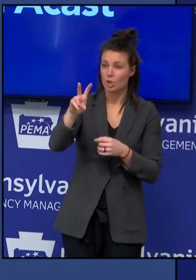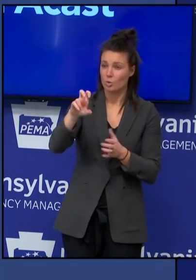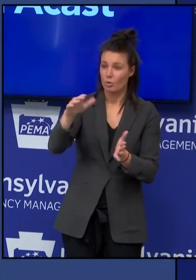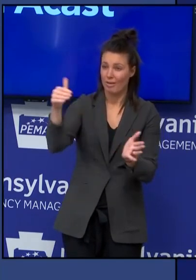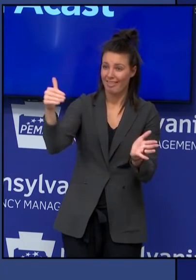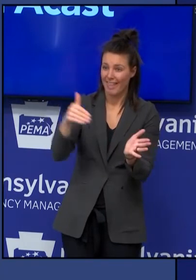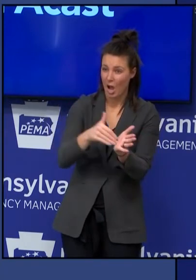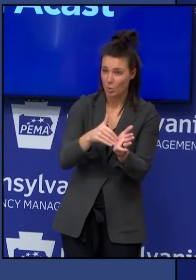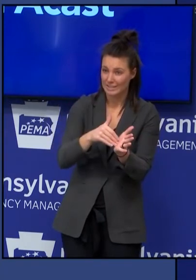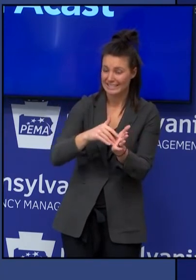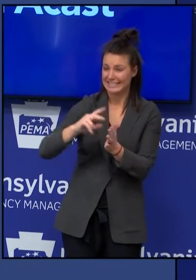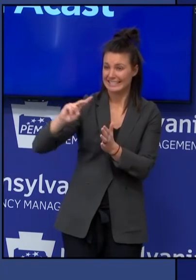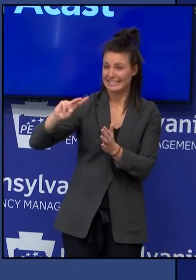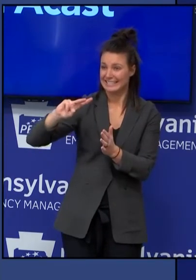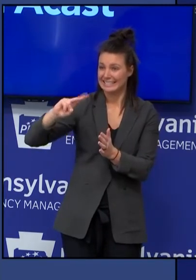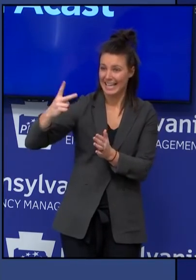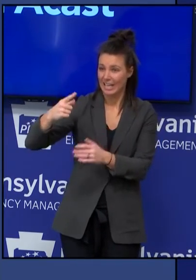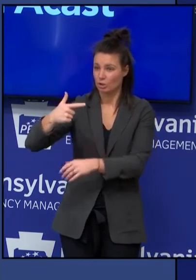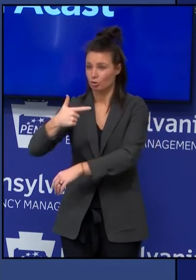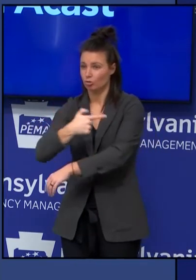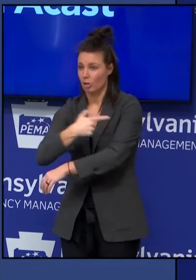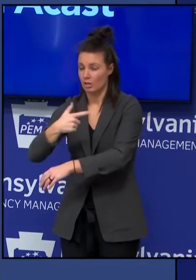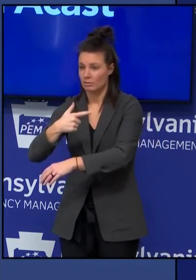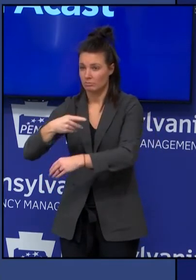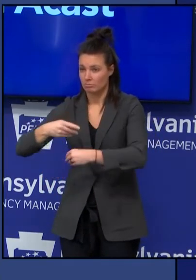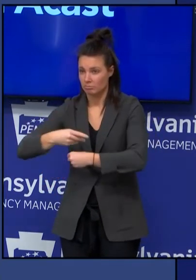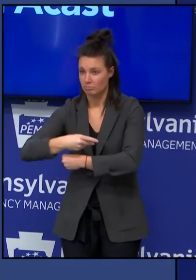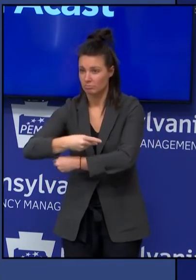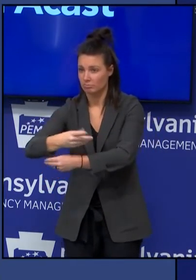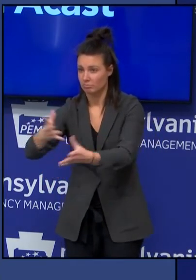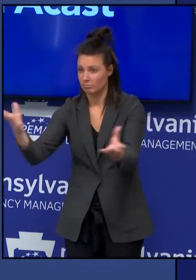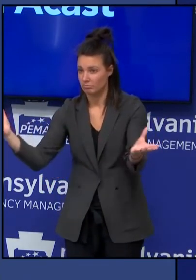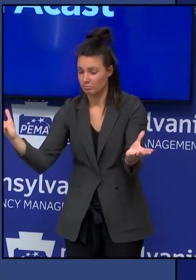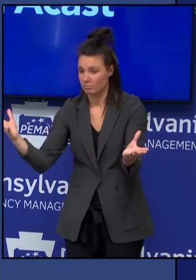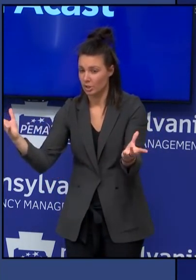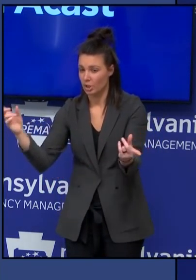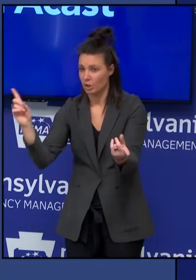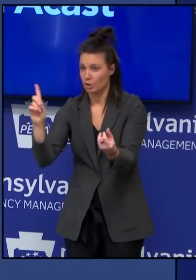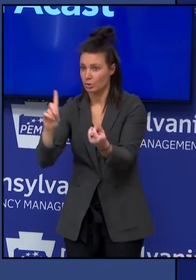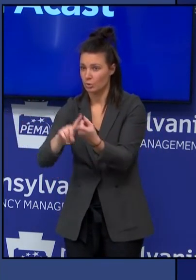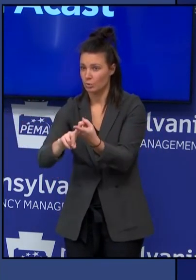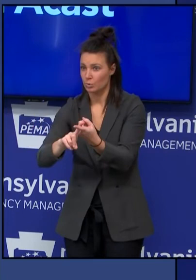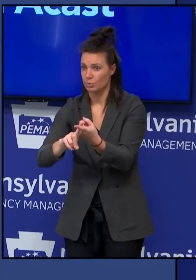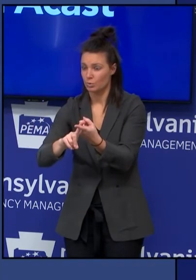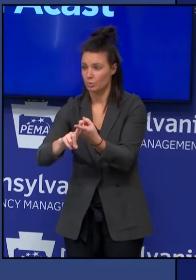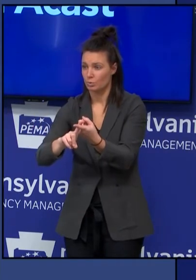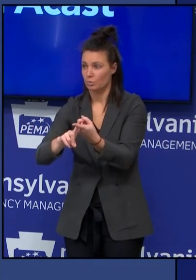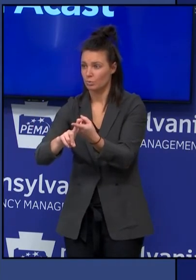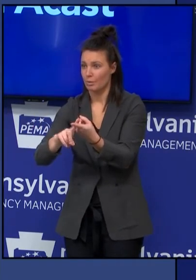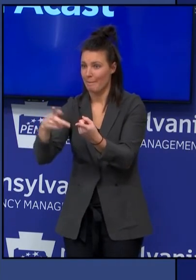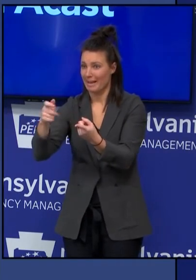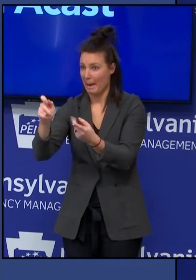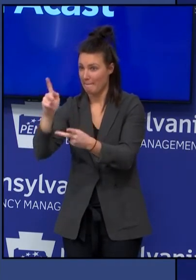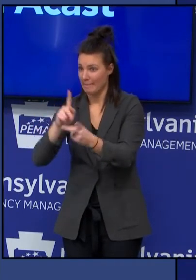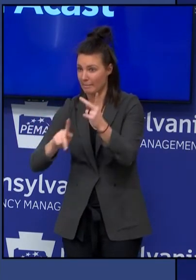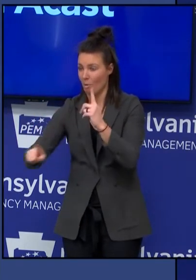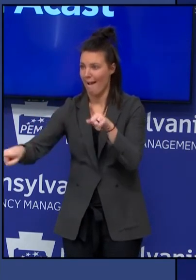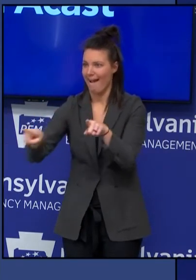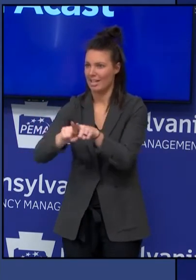200,000 second doses went out to Pennsylvanians as the first dose. Is that